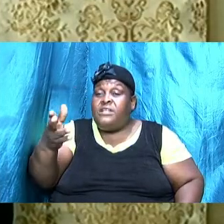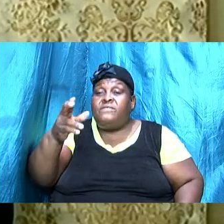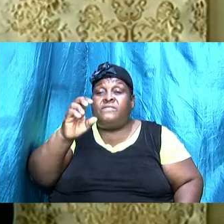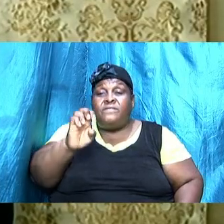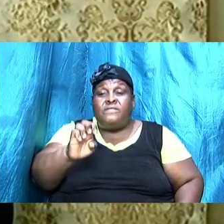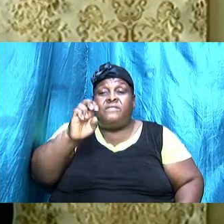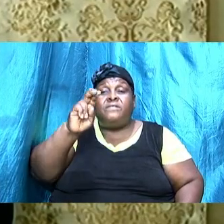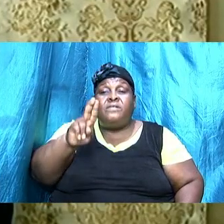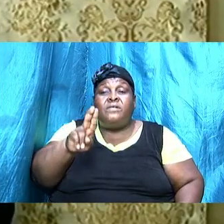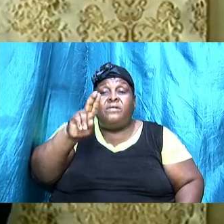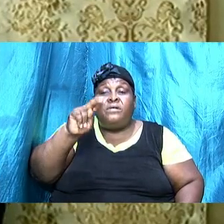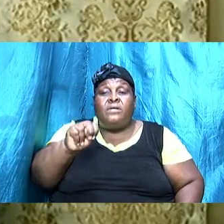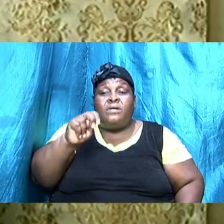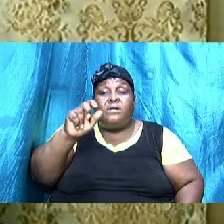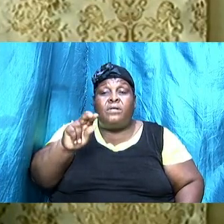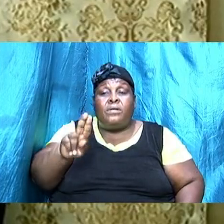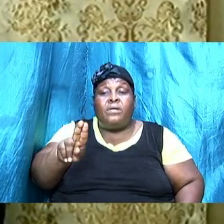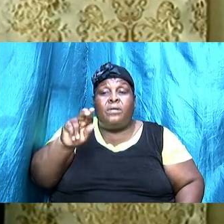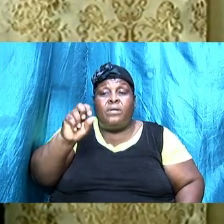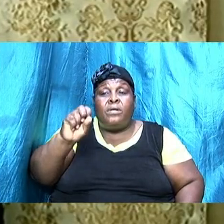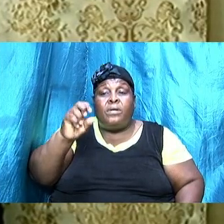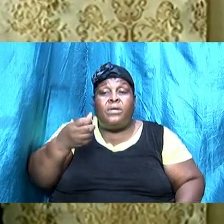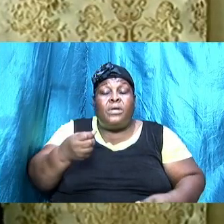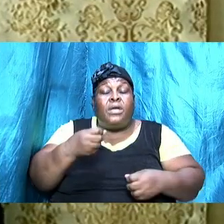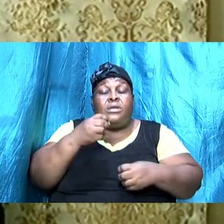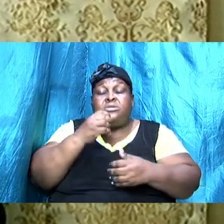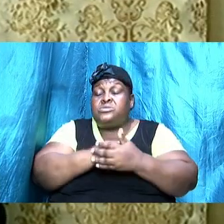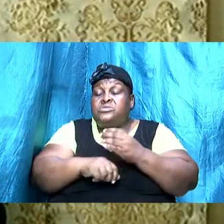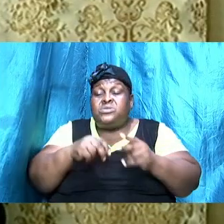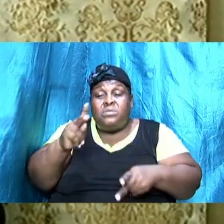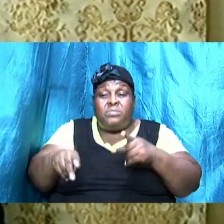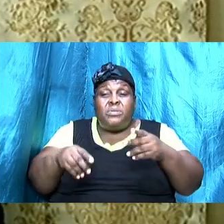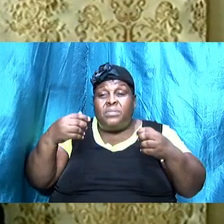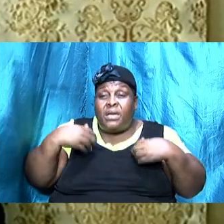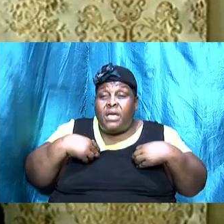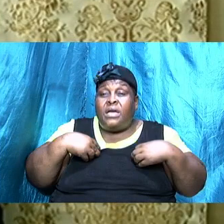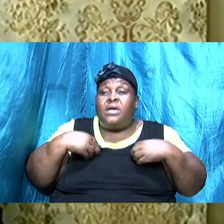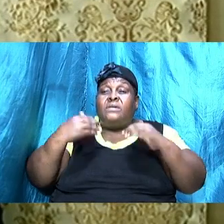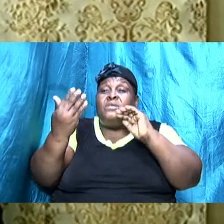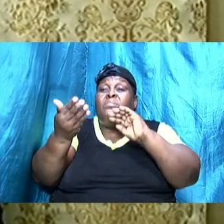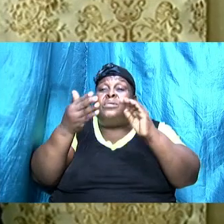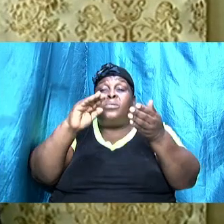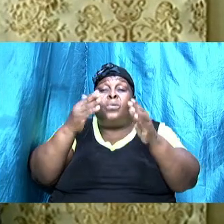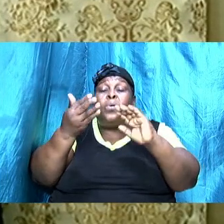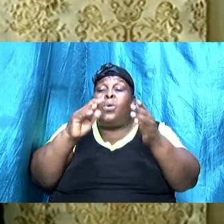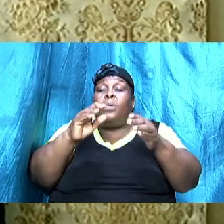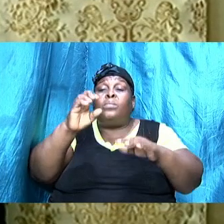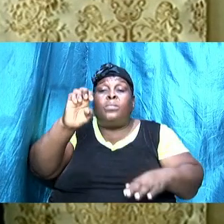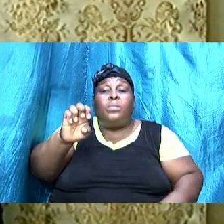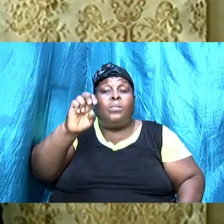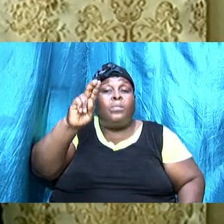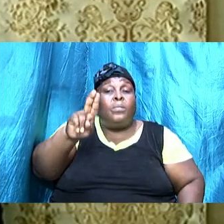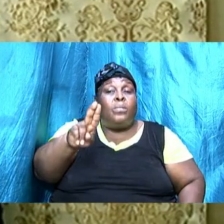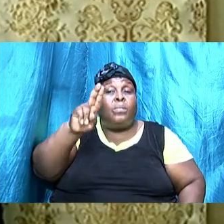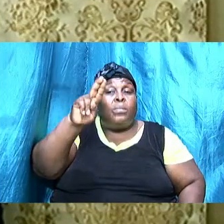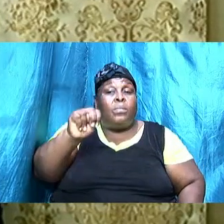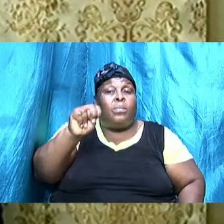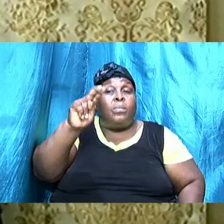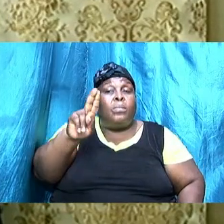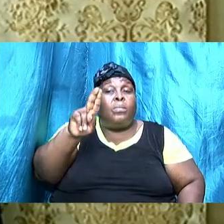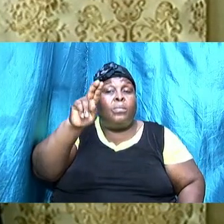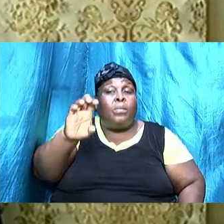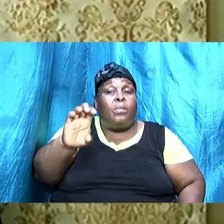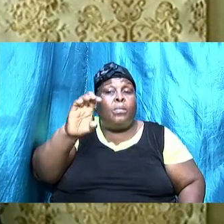some people have to become a eunuch for the sake of the kingdom. If you decide that you're going to make it in, you